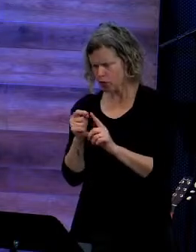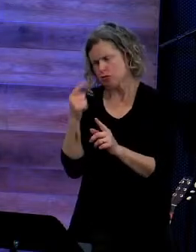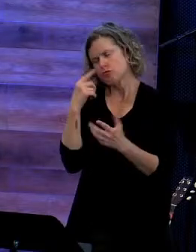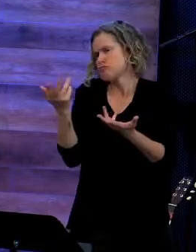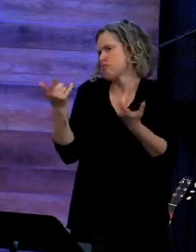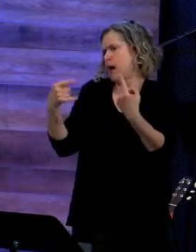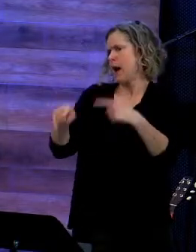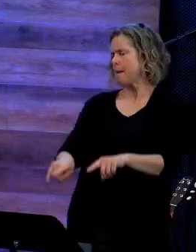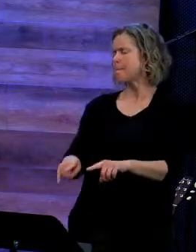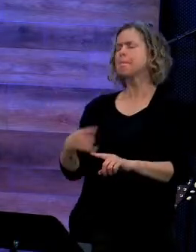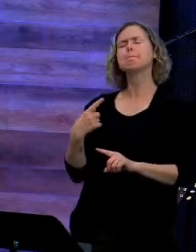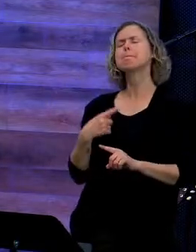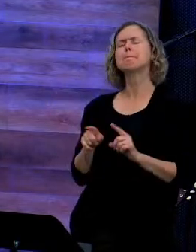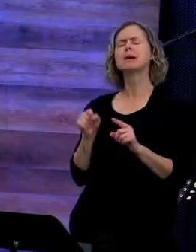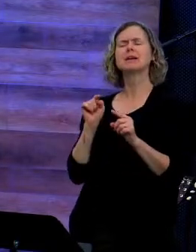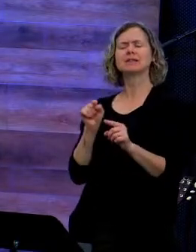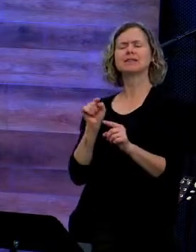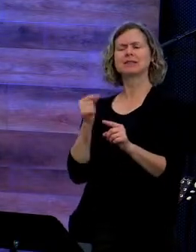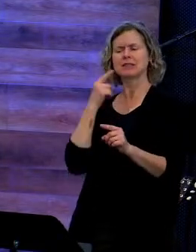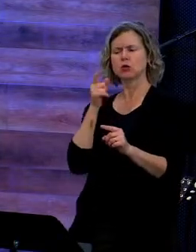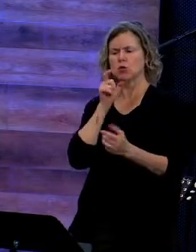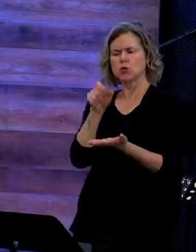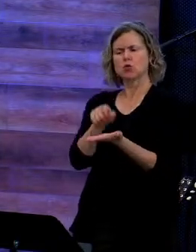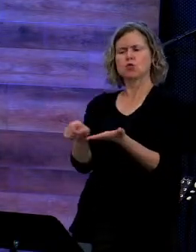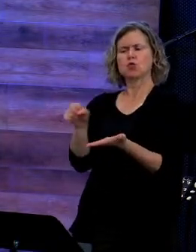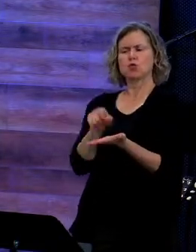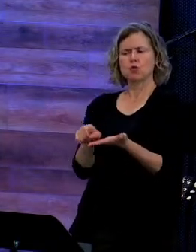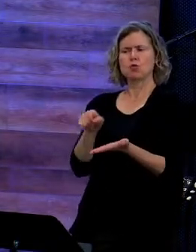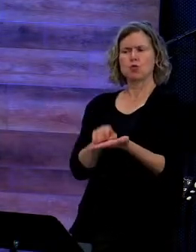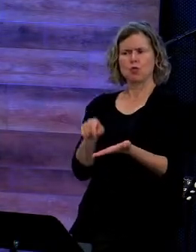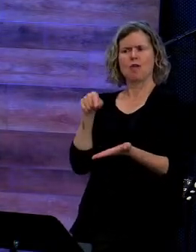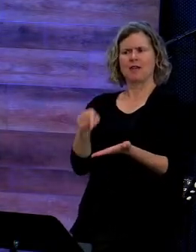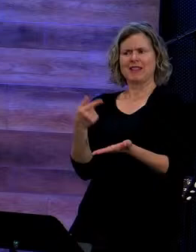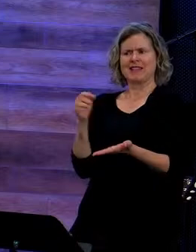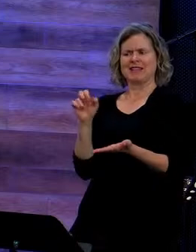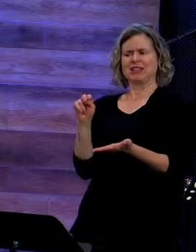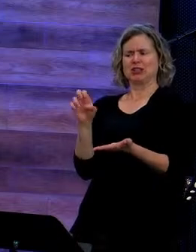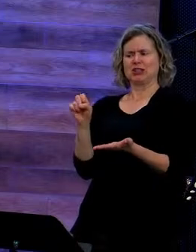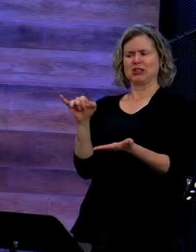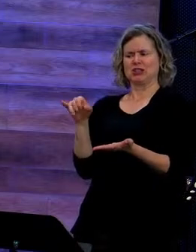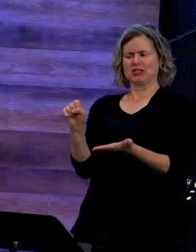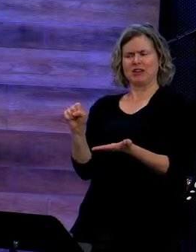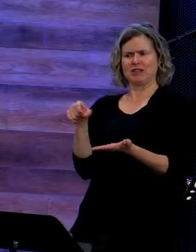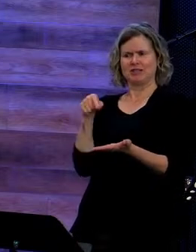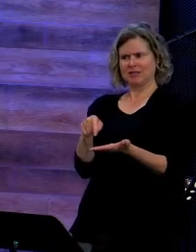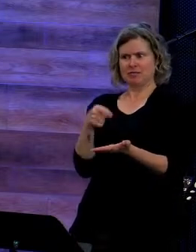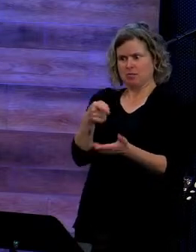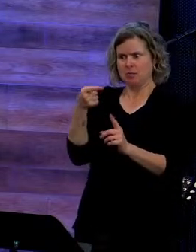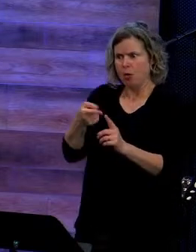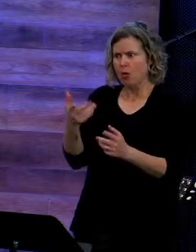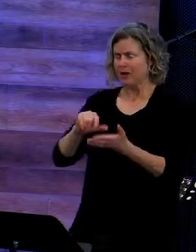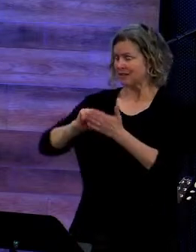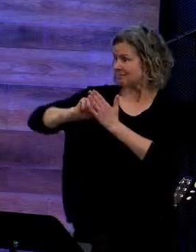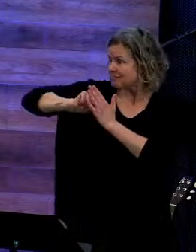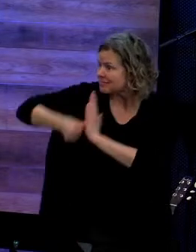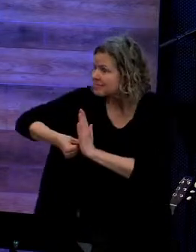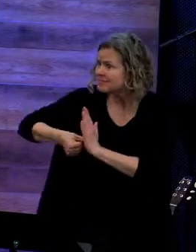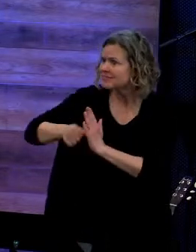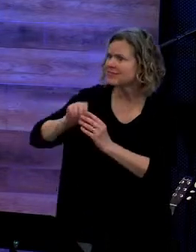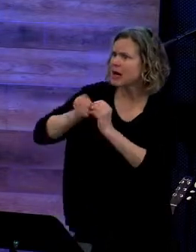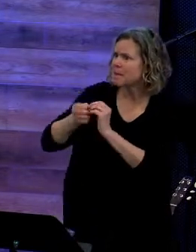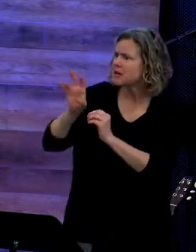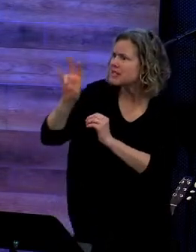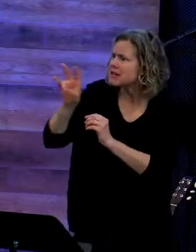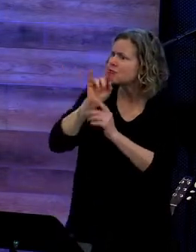literary design of this creation story to say, hey, the number 7 is really important. I really want you to get that. Why? So you can